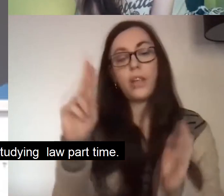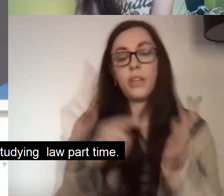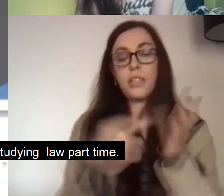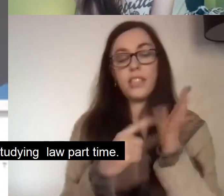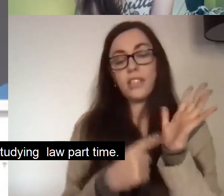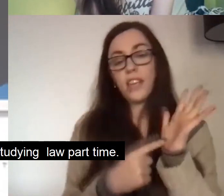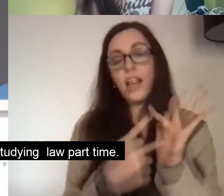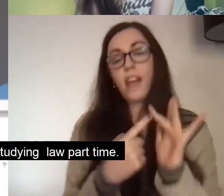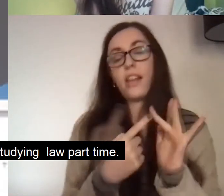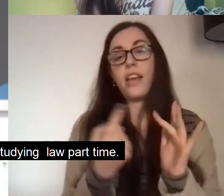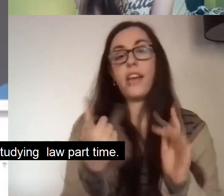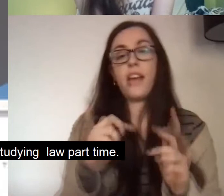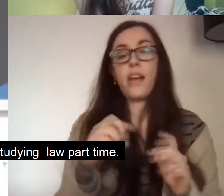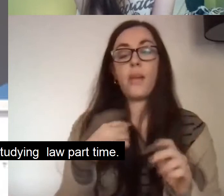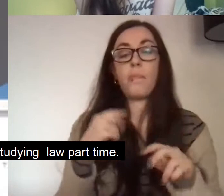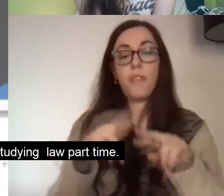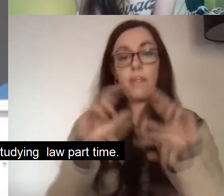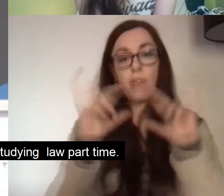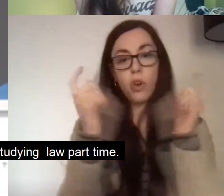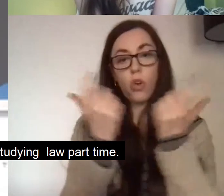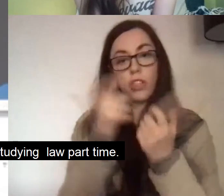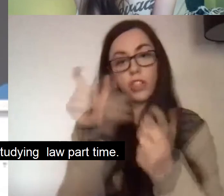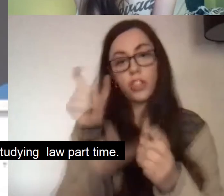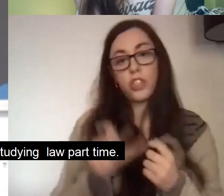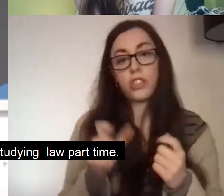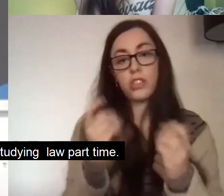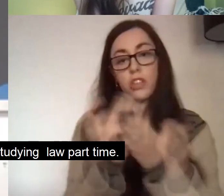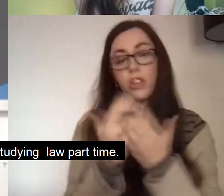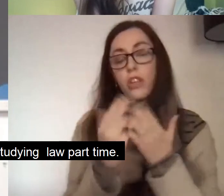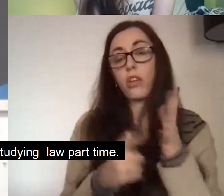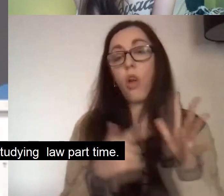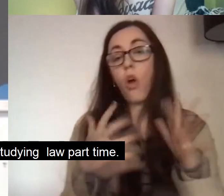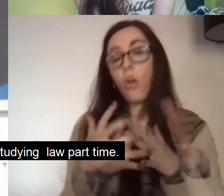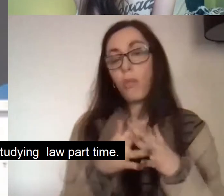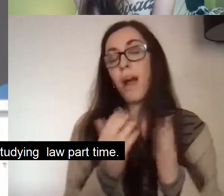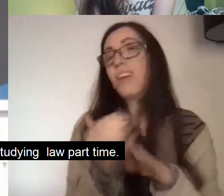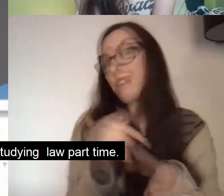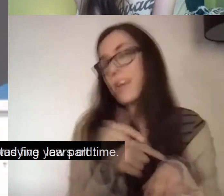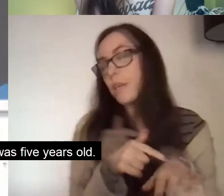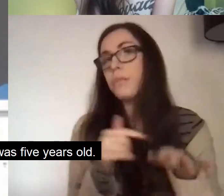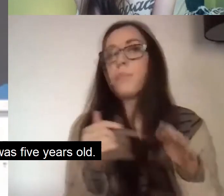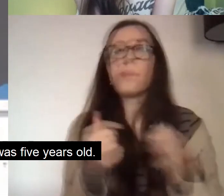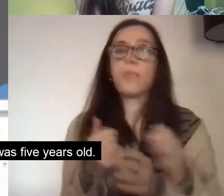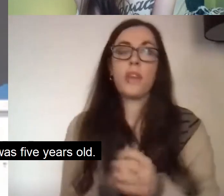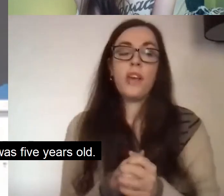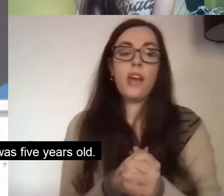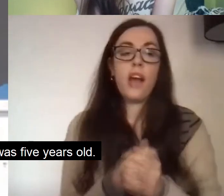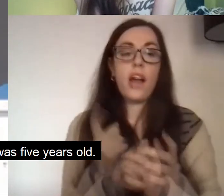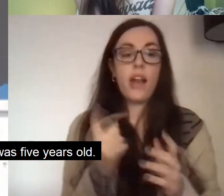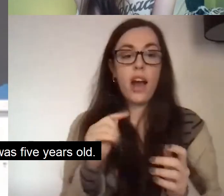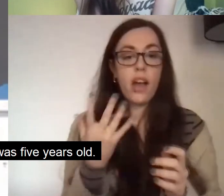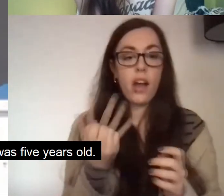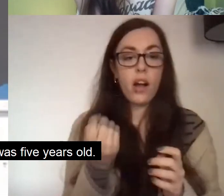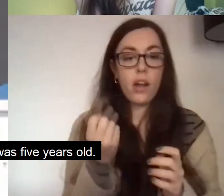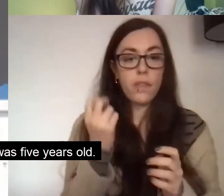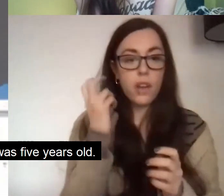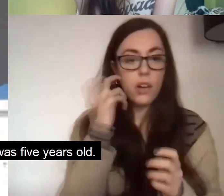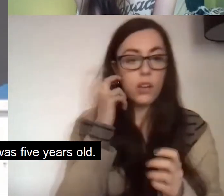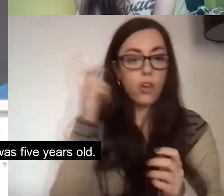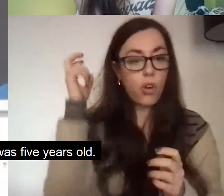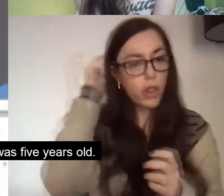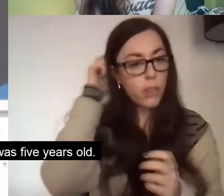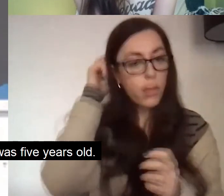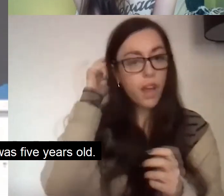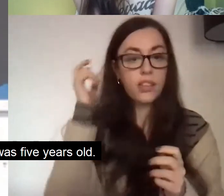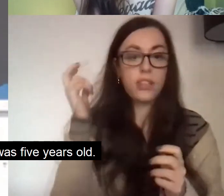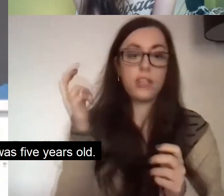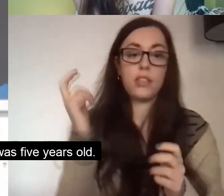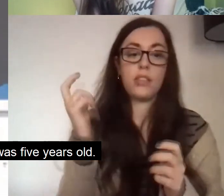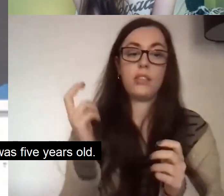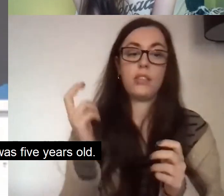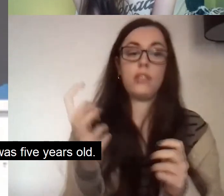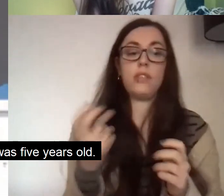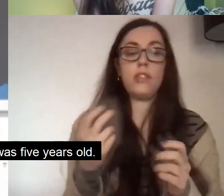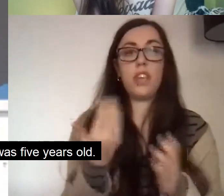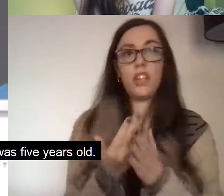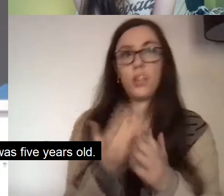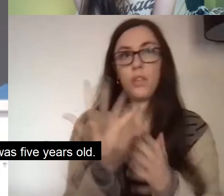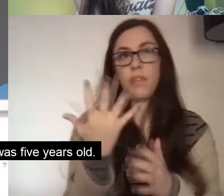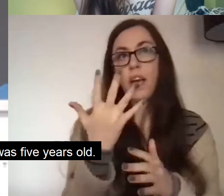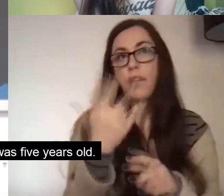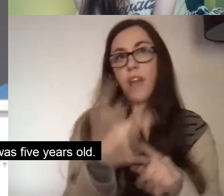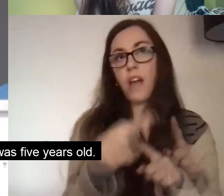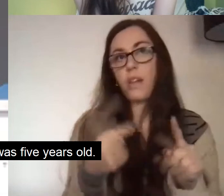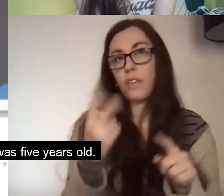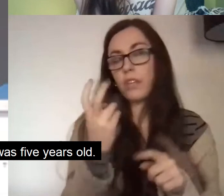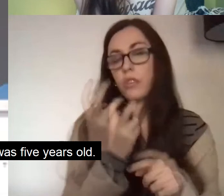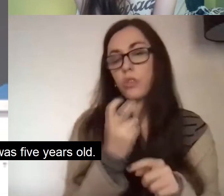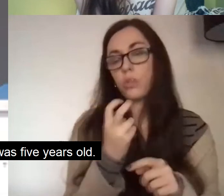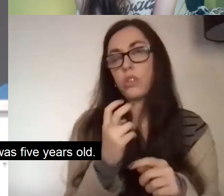Hi, my name is Tali, and I'm a college student studying law part-time. And I have a cochlear implant.